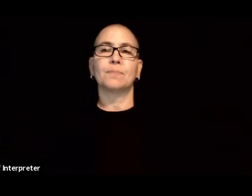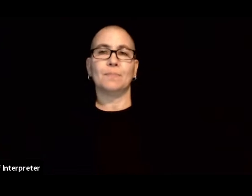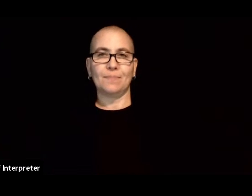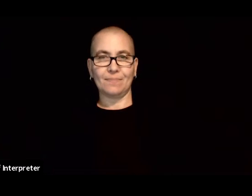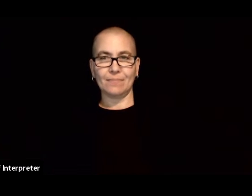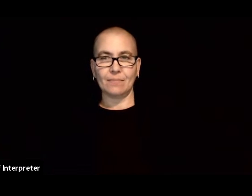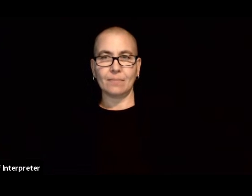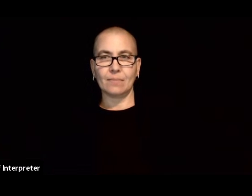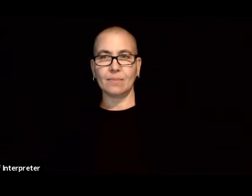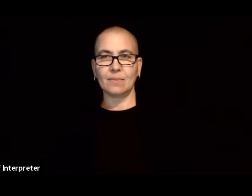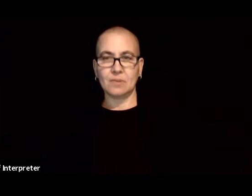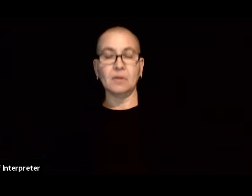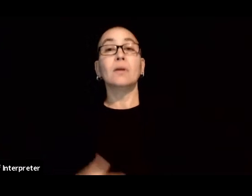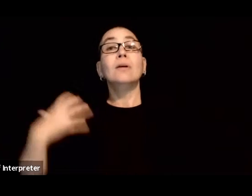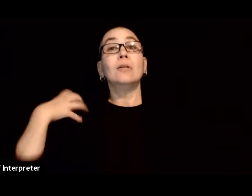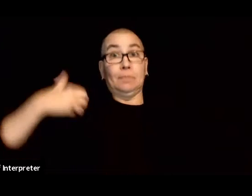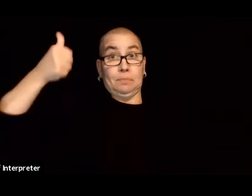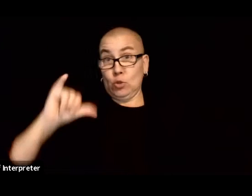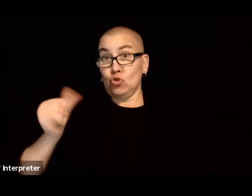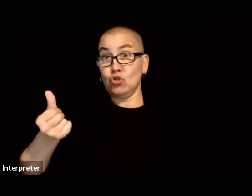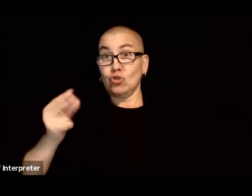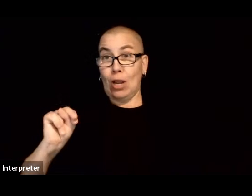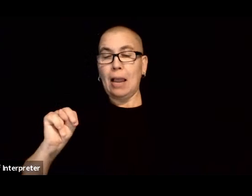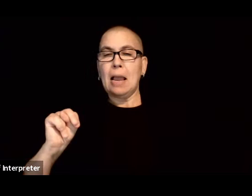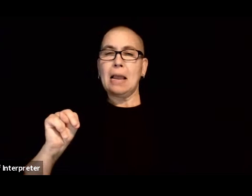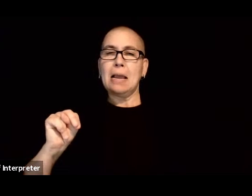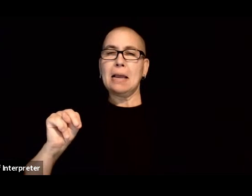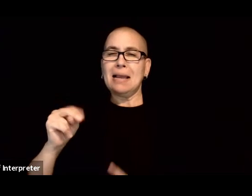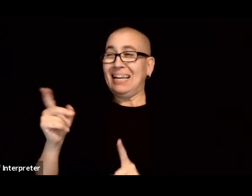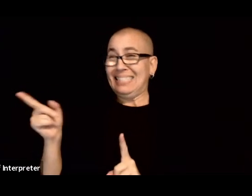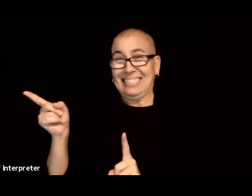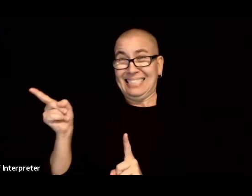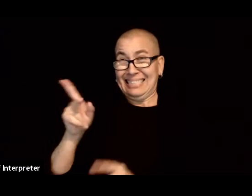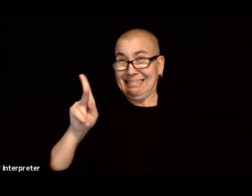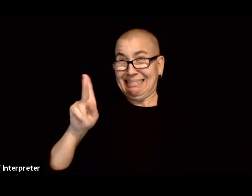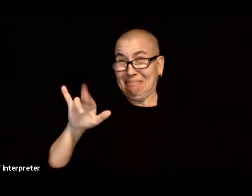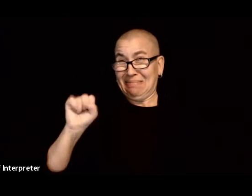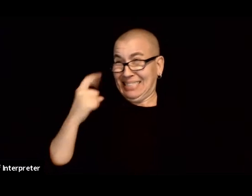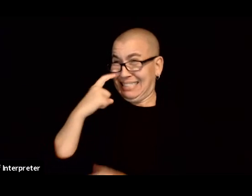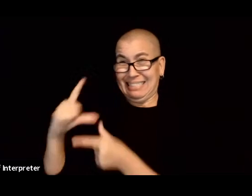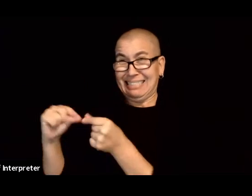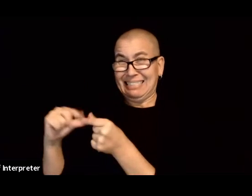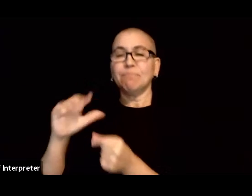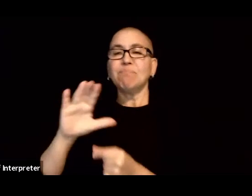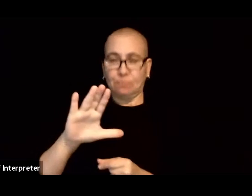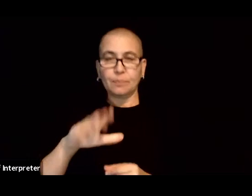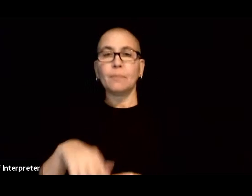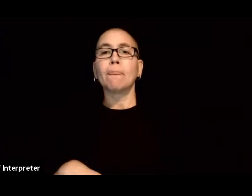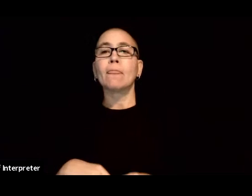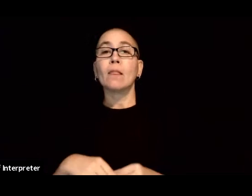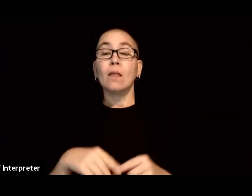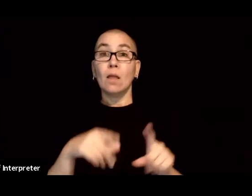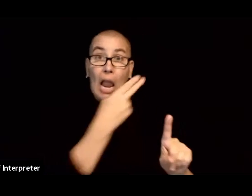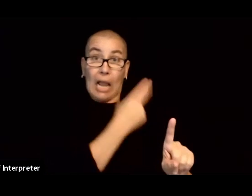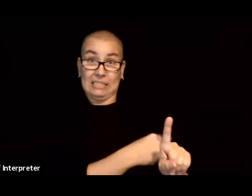just kind of referenced this too, when we look at hospital capacity, it isn't just capacity for COVID patients, it's